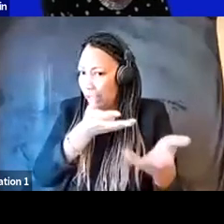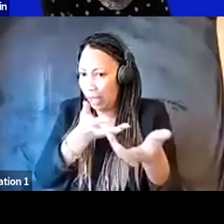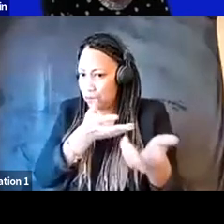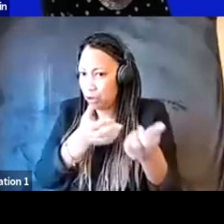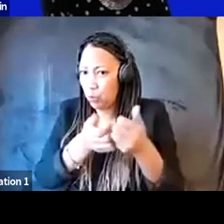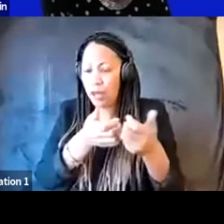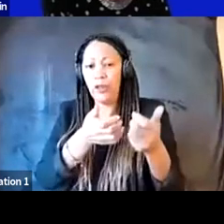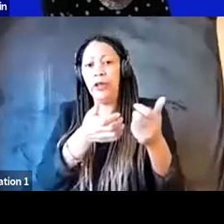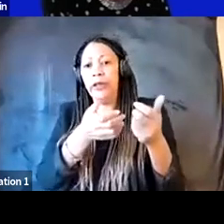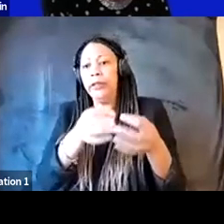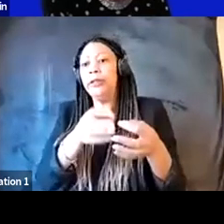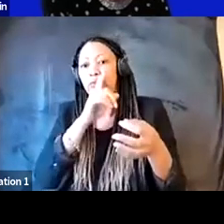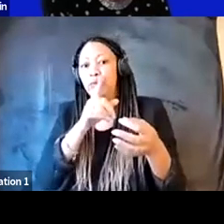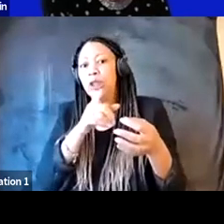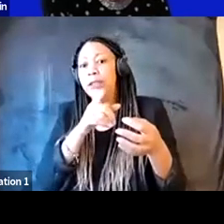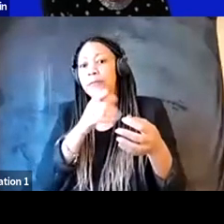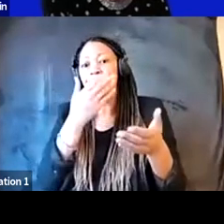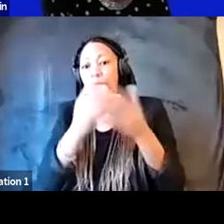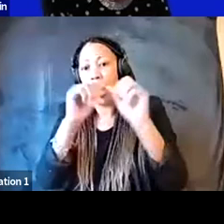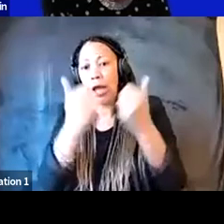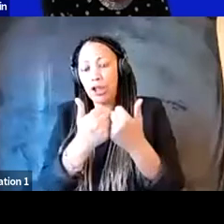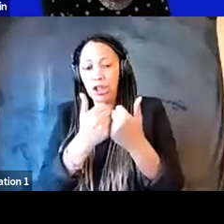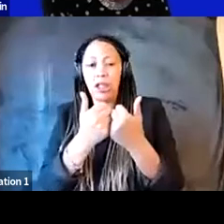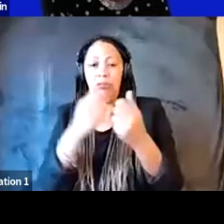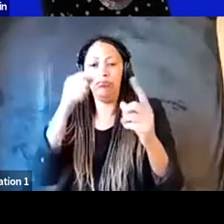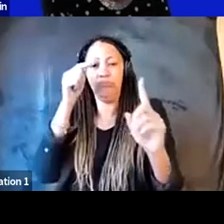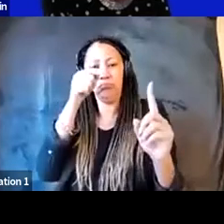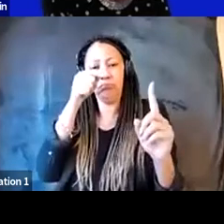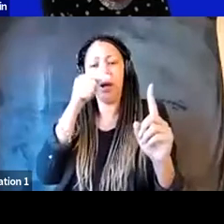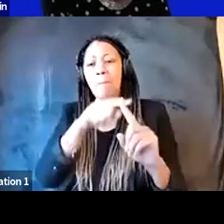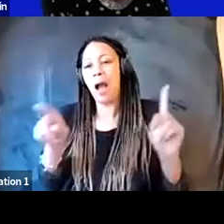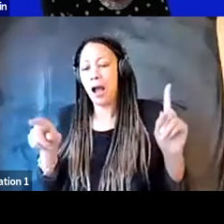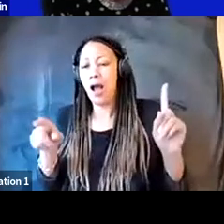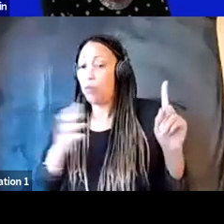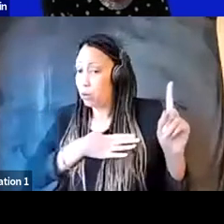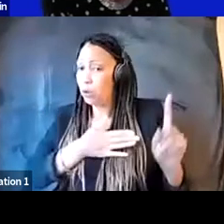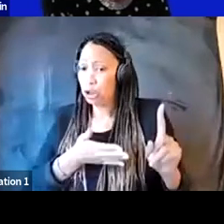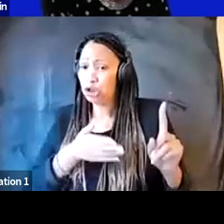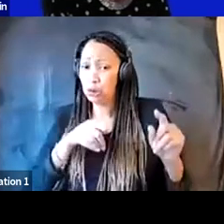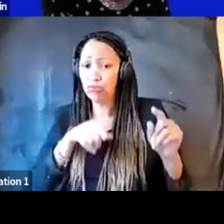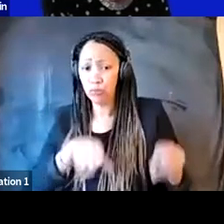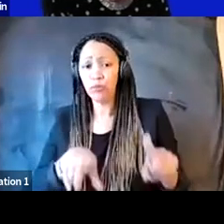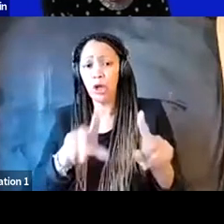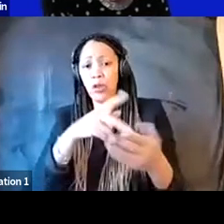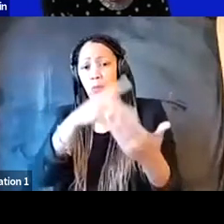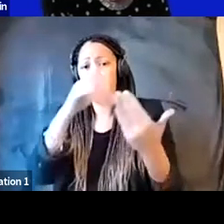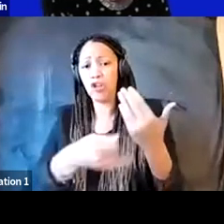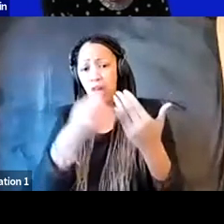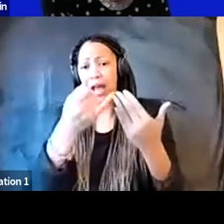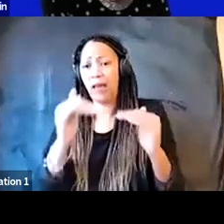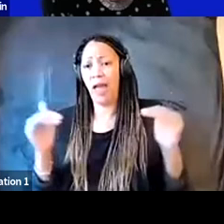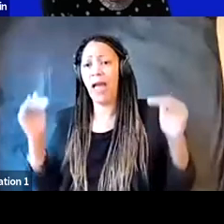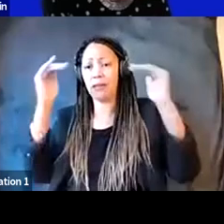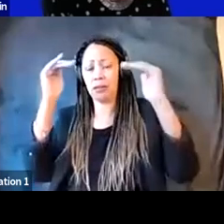relevant agencies around these things, but certainly would be willing to as the project advances. And also, you know,